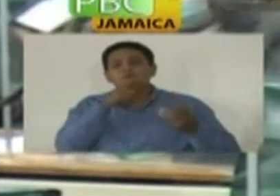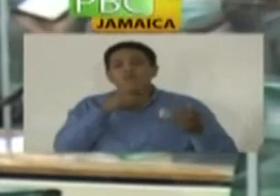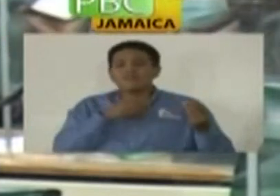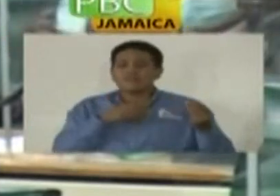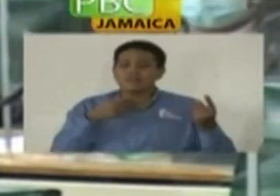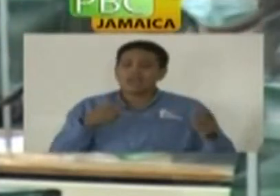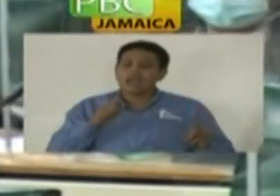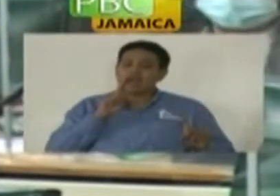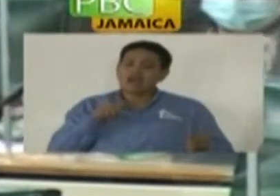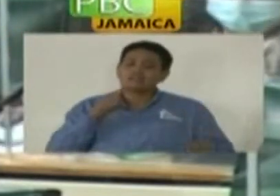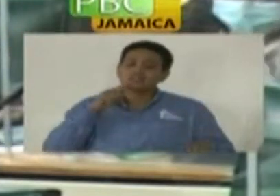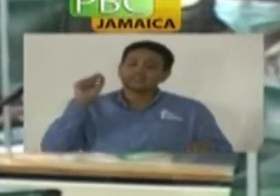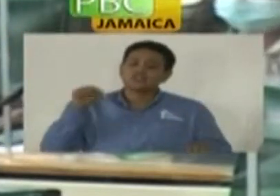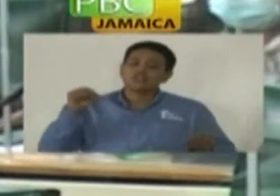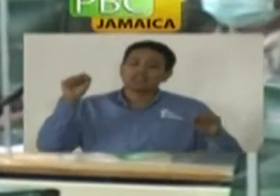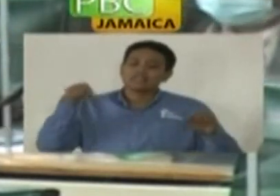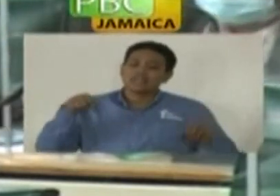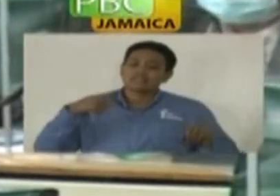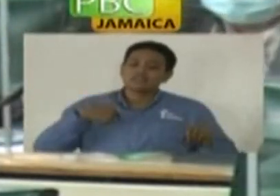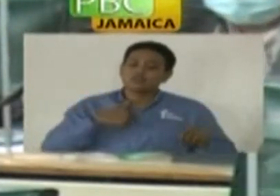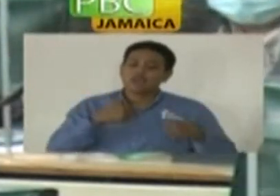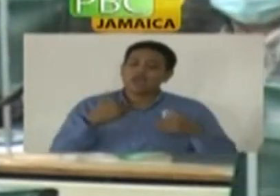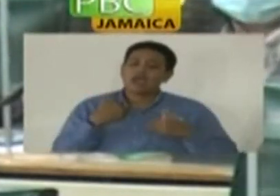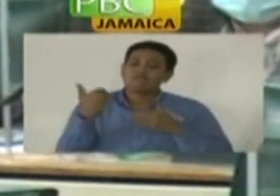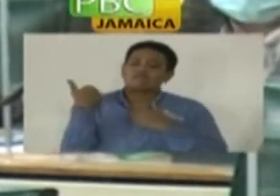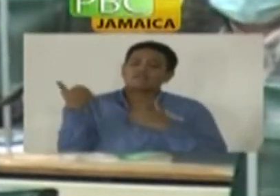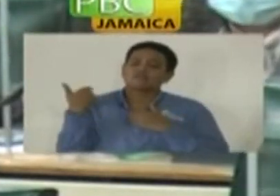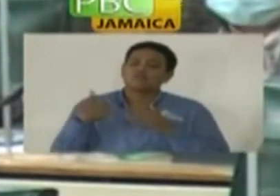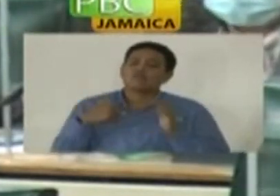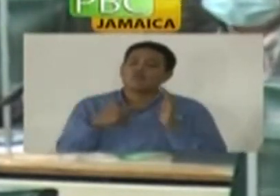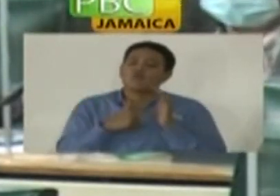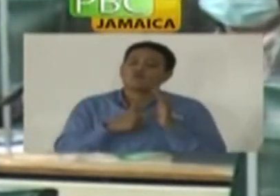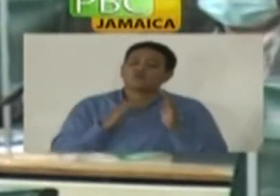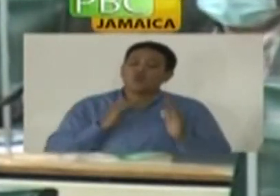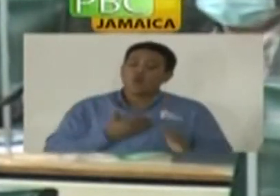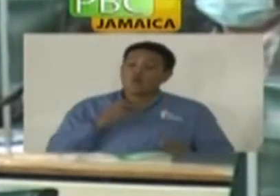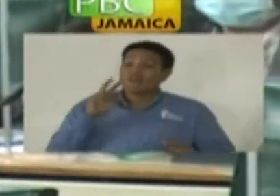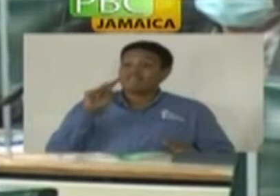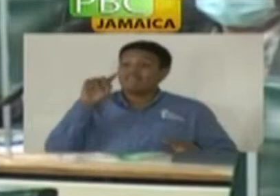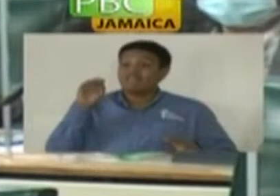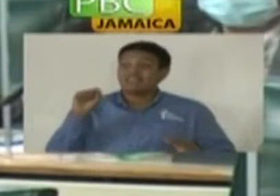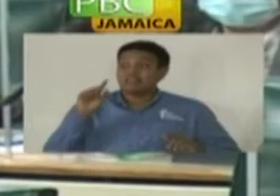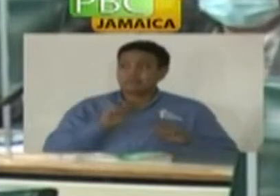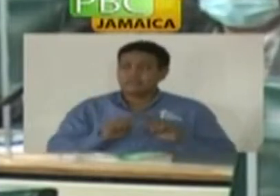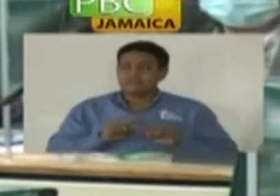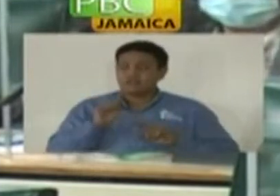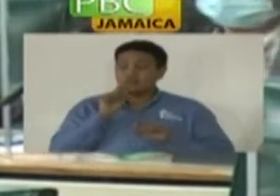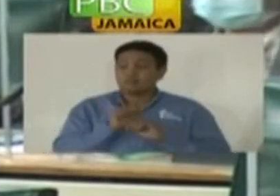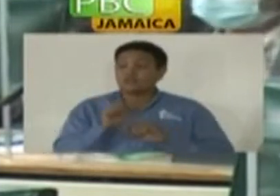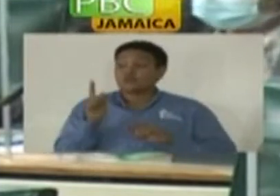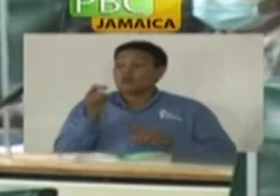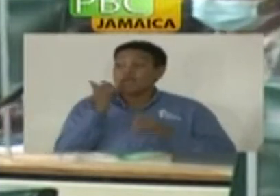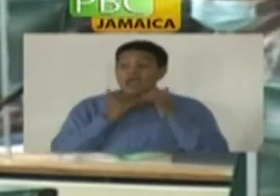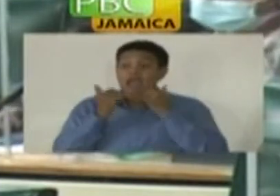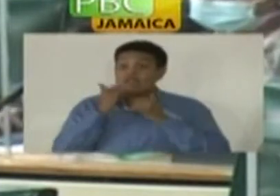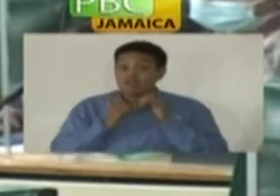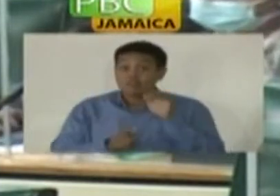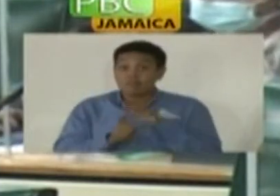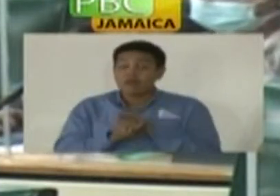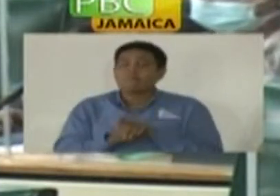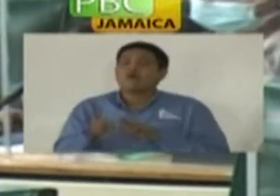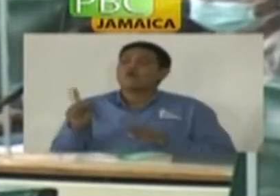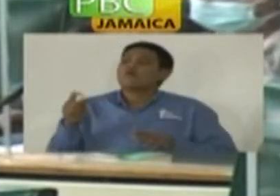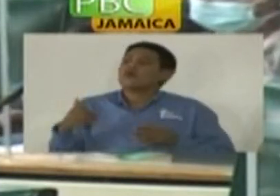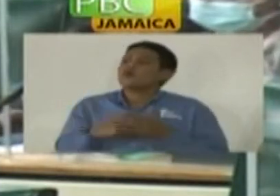answer is certainly yes, Mr. President. We do owe it to our victims to ensure that where errors are made, and that where